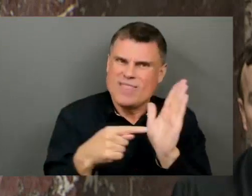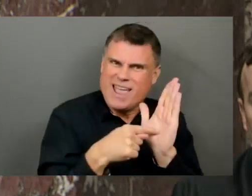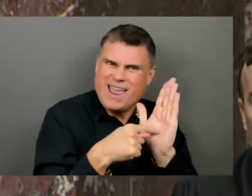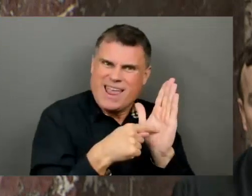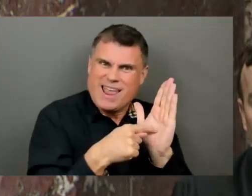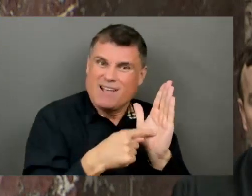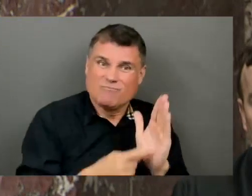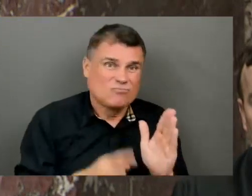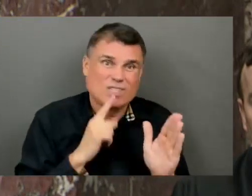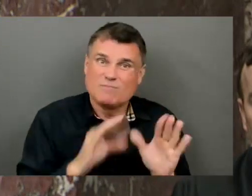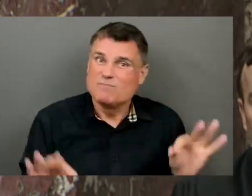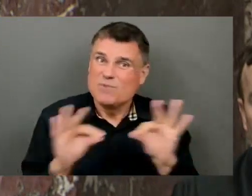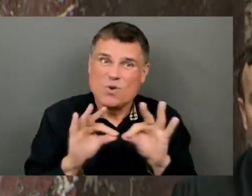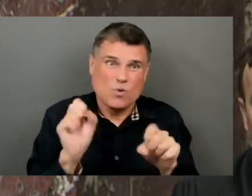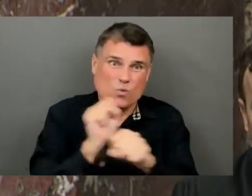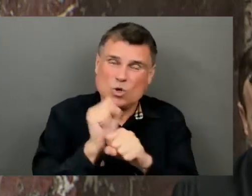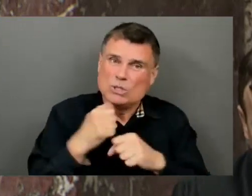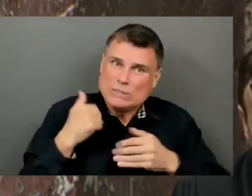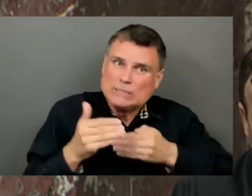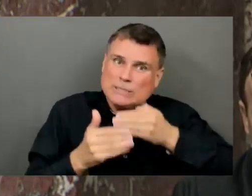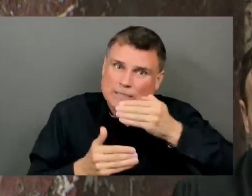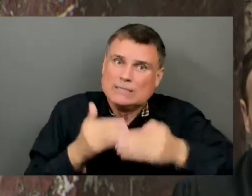of the citizens of this province.